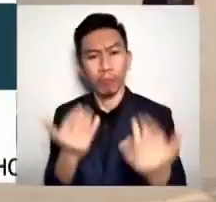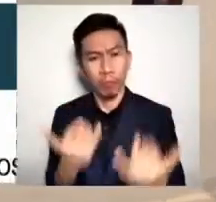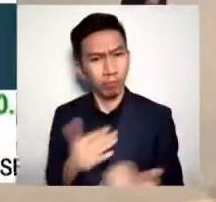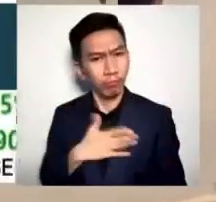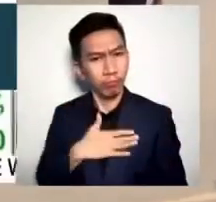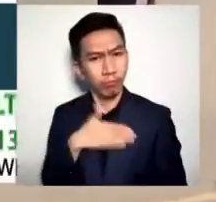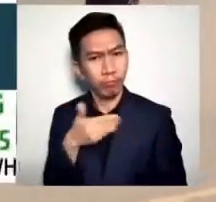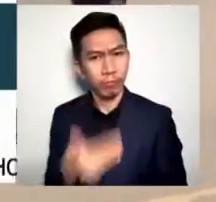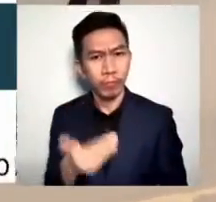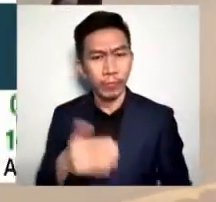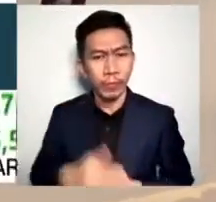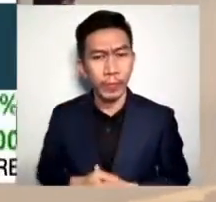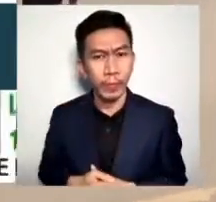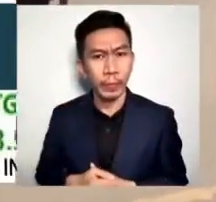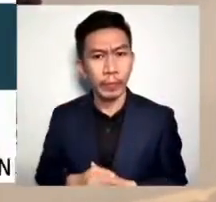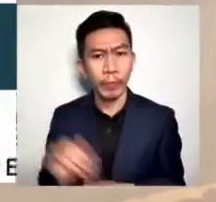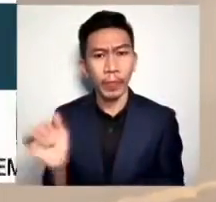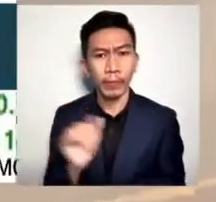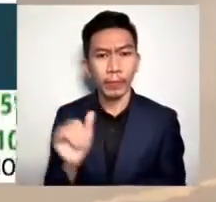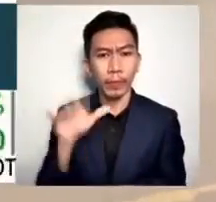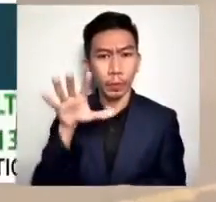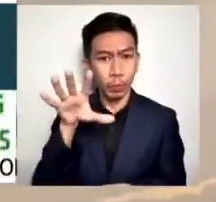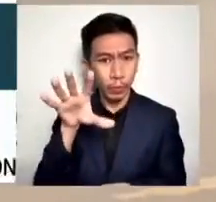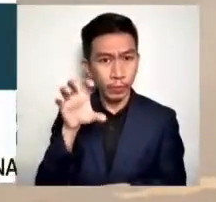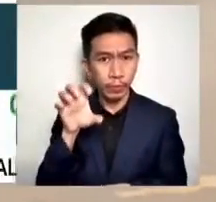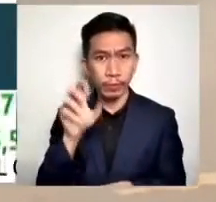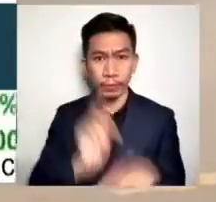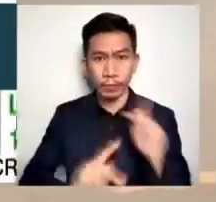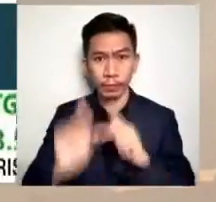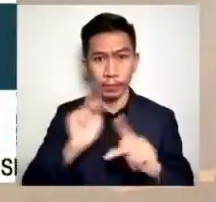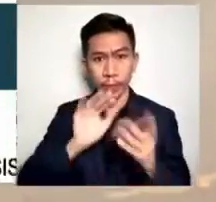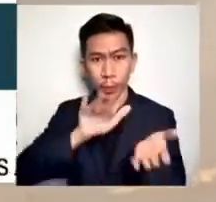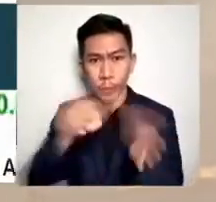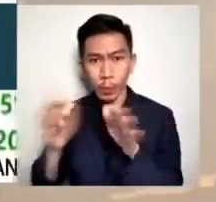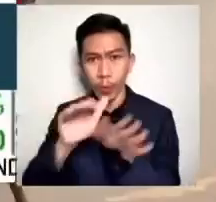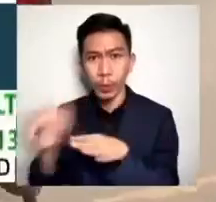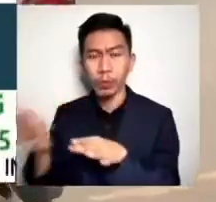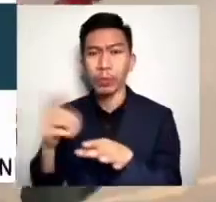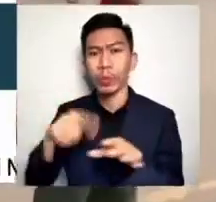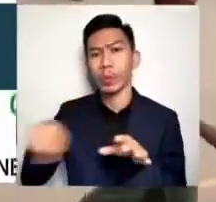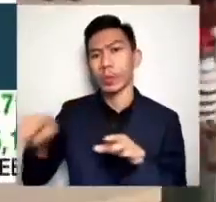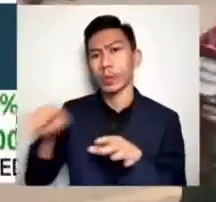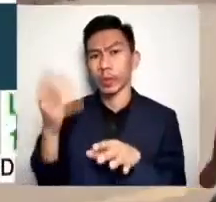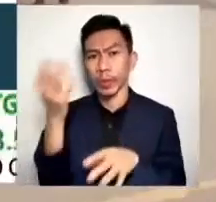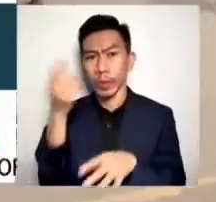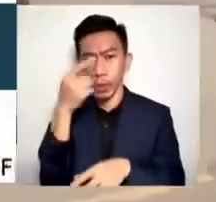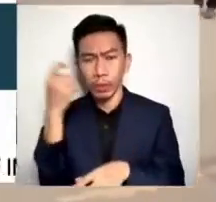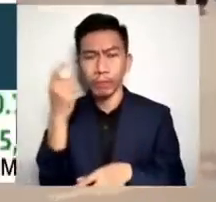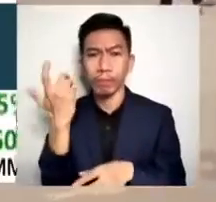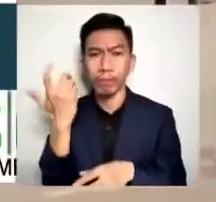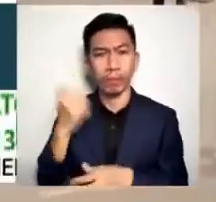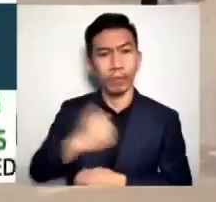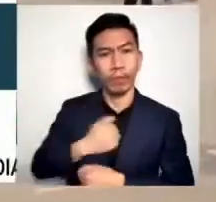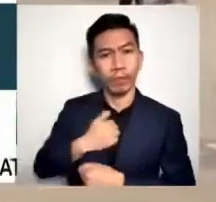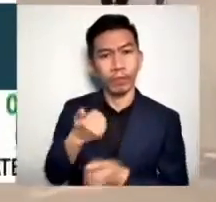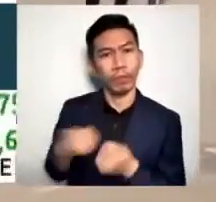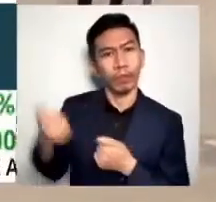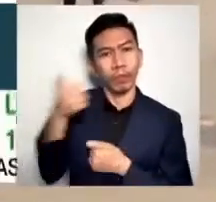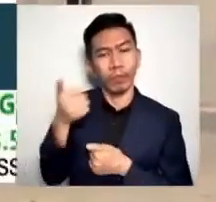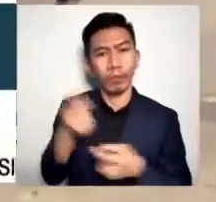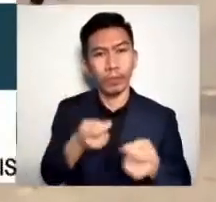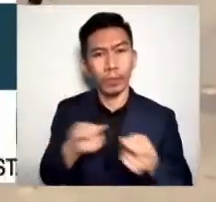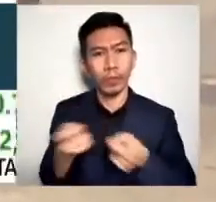of course, for the 500 people that have lost their lives because of the military regime, it would be in vain if we